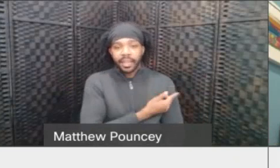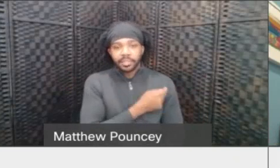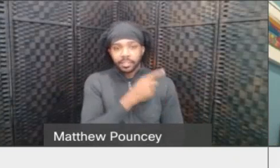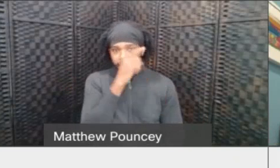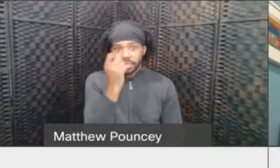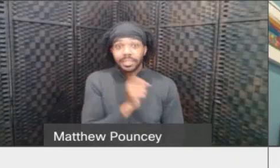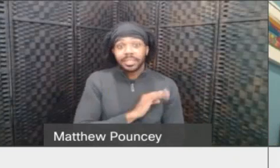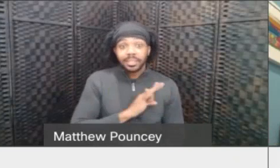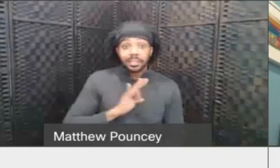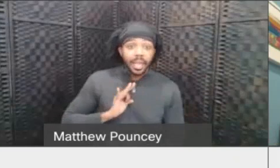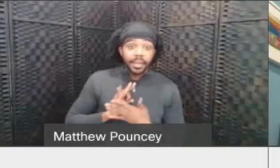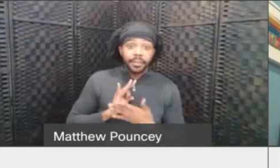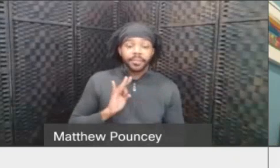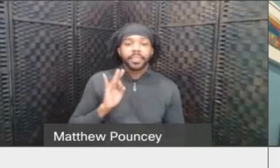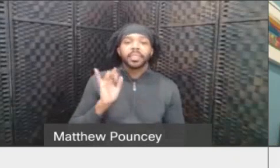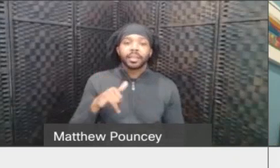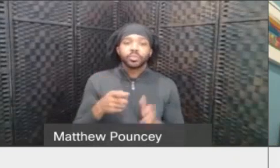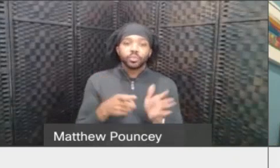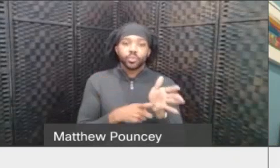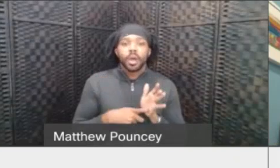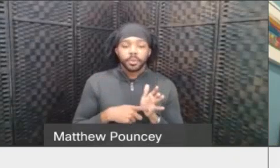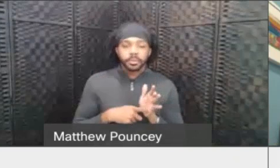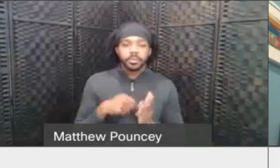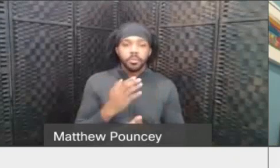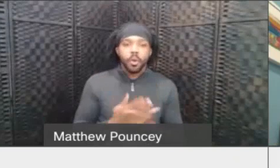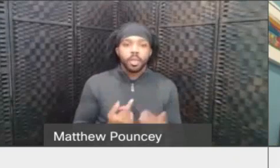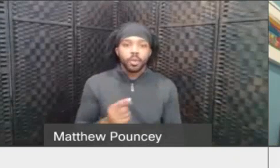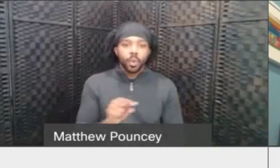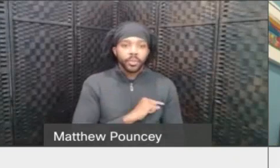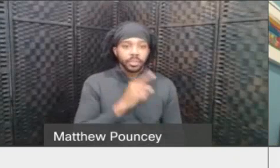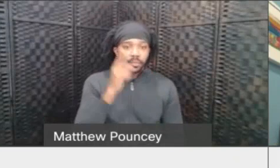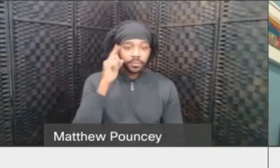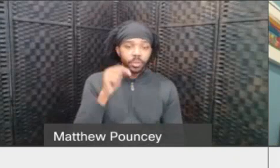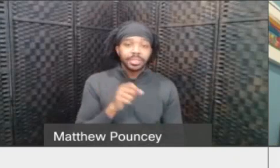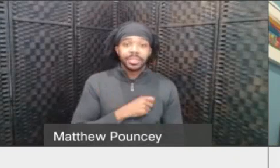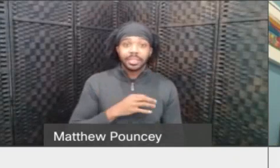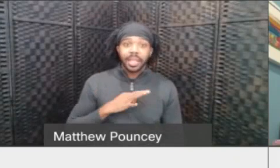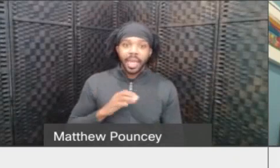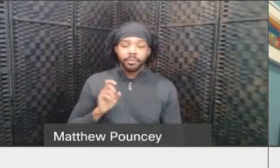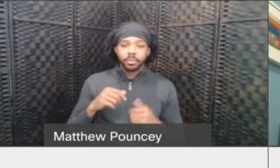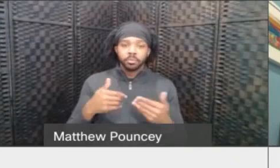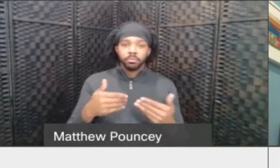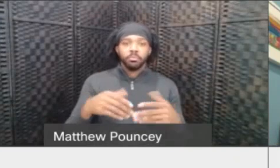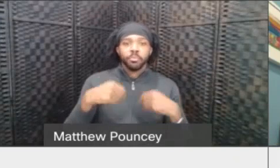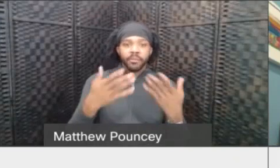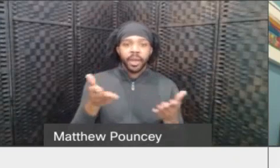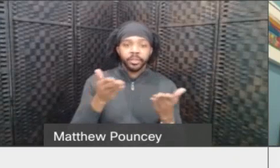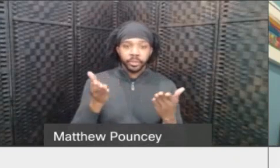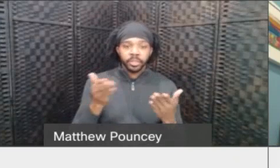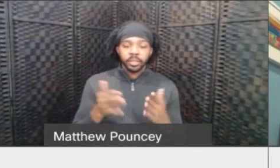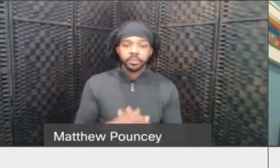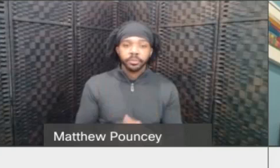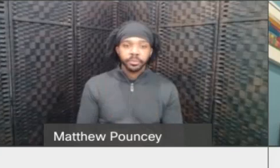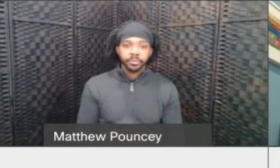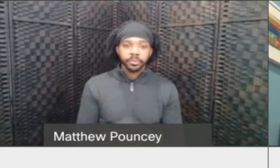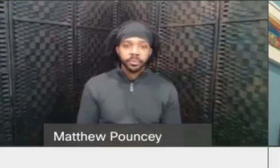staff vaccination requirement is part of the qualification of the staff to provide the work that they do.